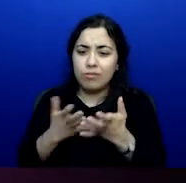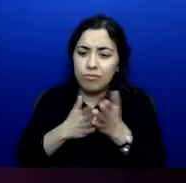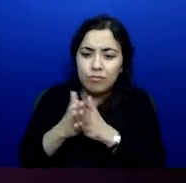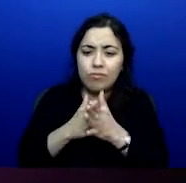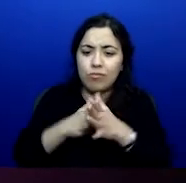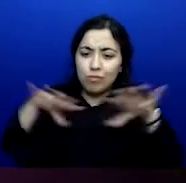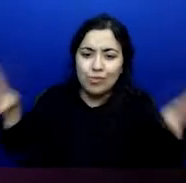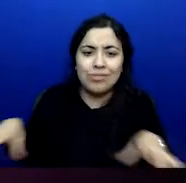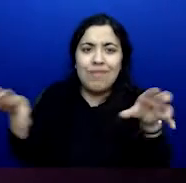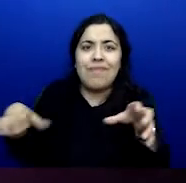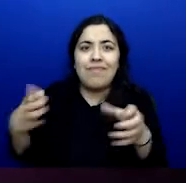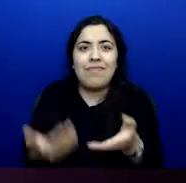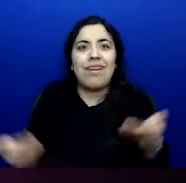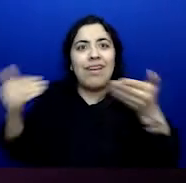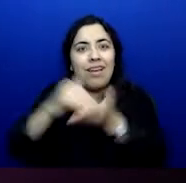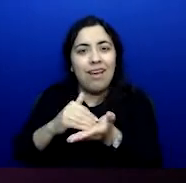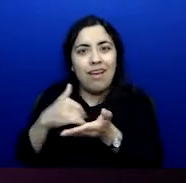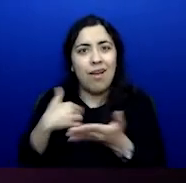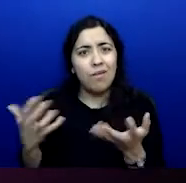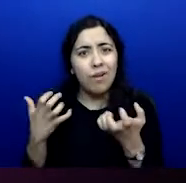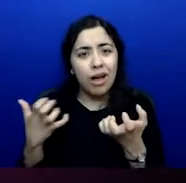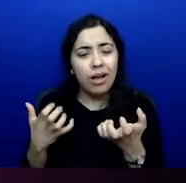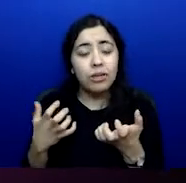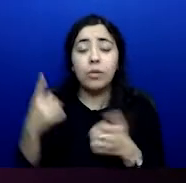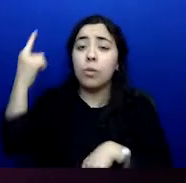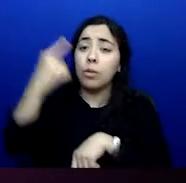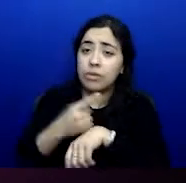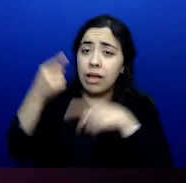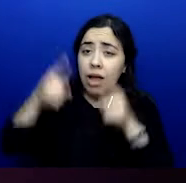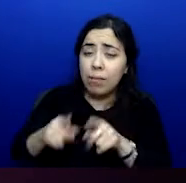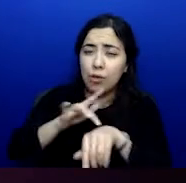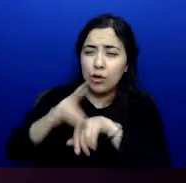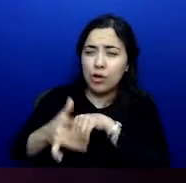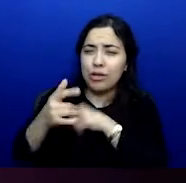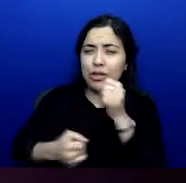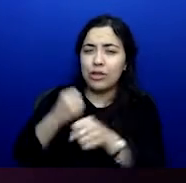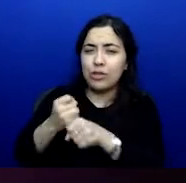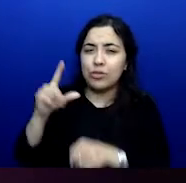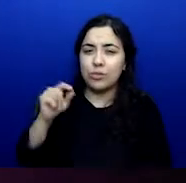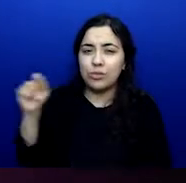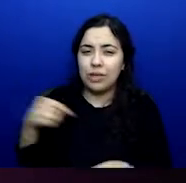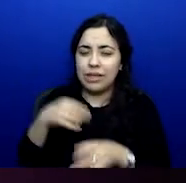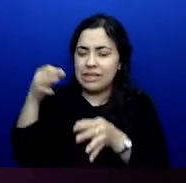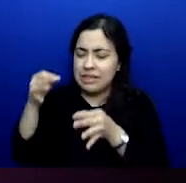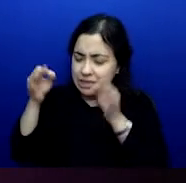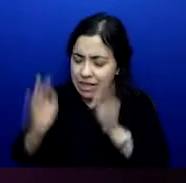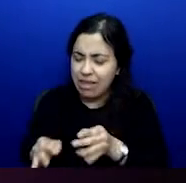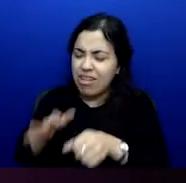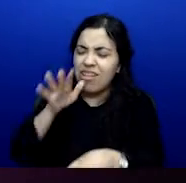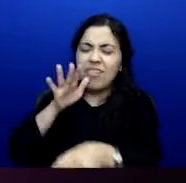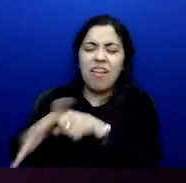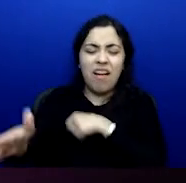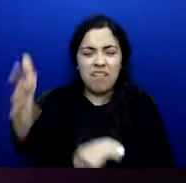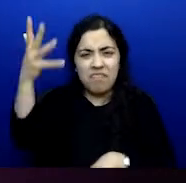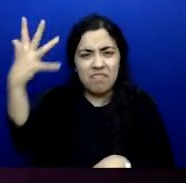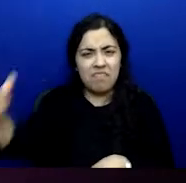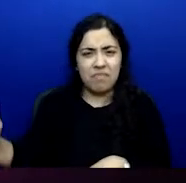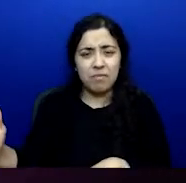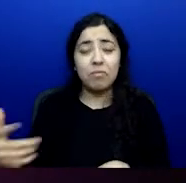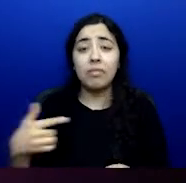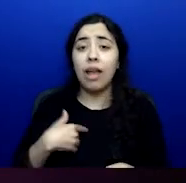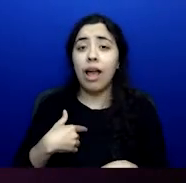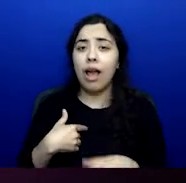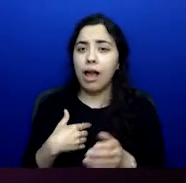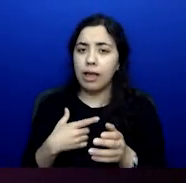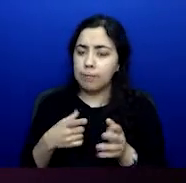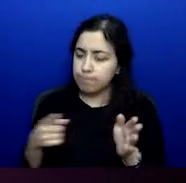again. So one day in early 2020, I decided enough was enough. And I set out